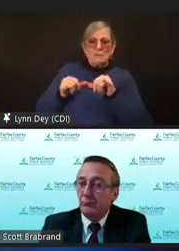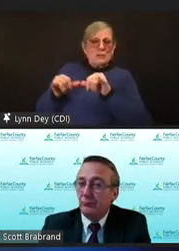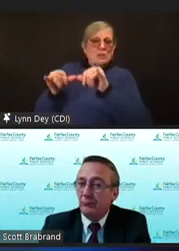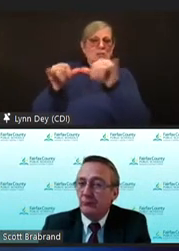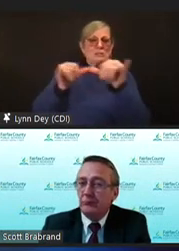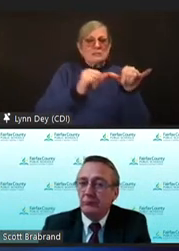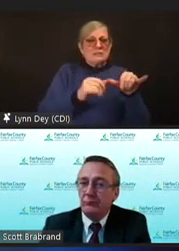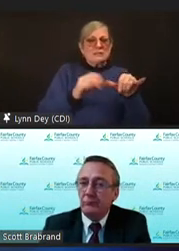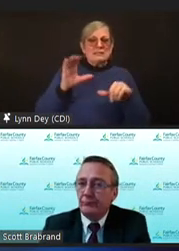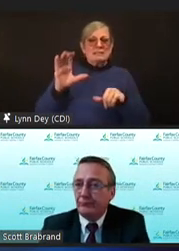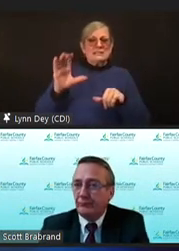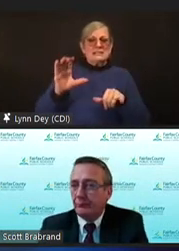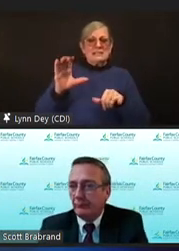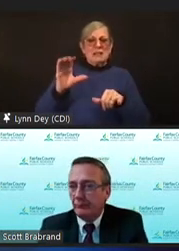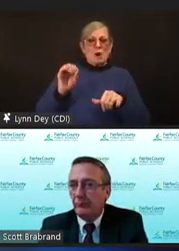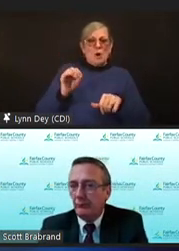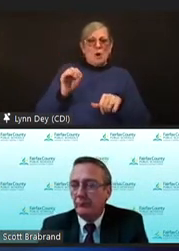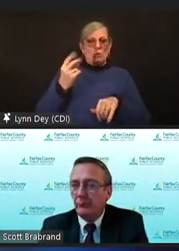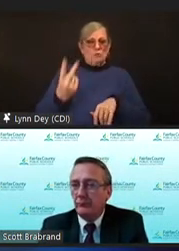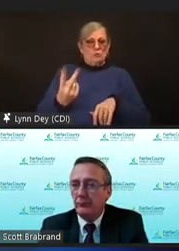and air cleaning in place?